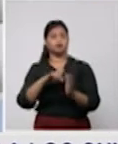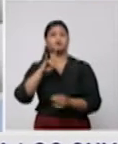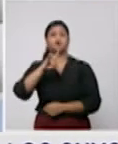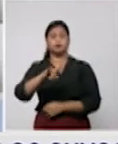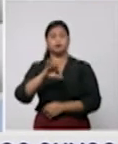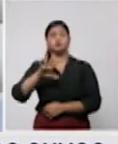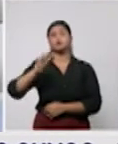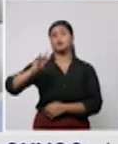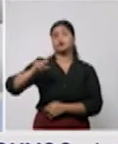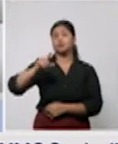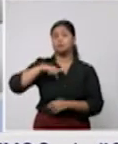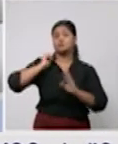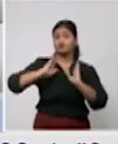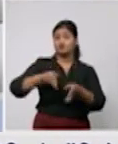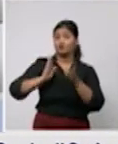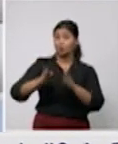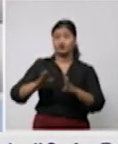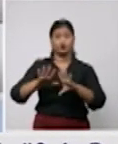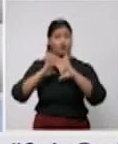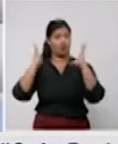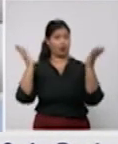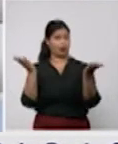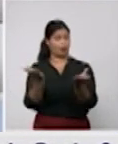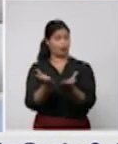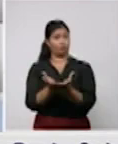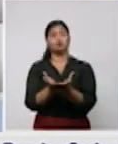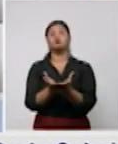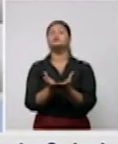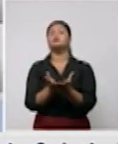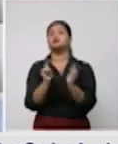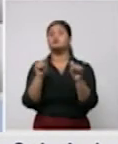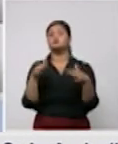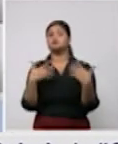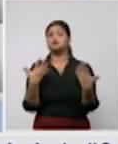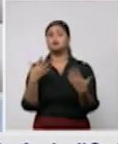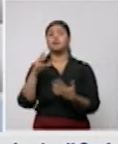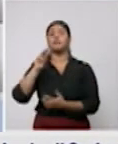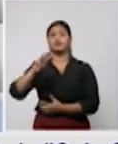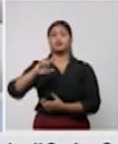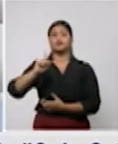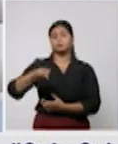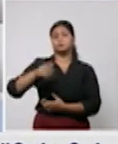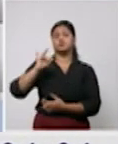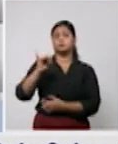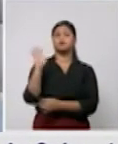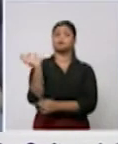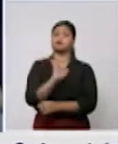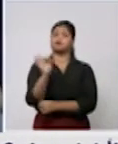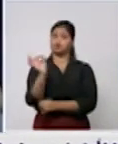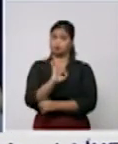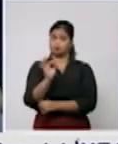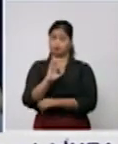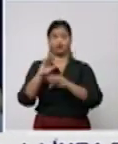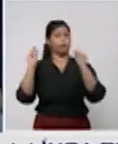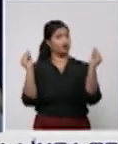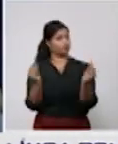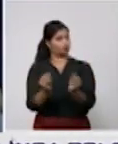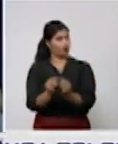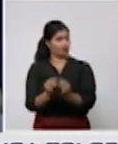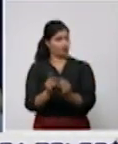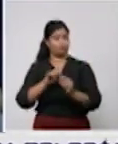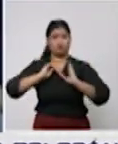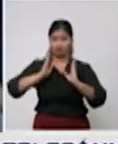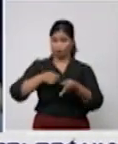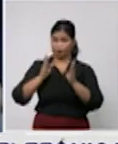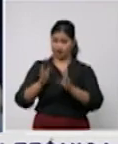726,953 COVID-19 fatalities and a mortality rate of 3.7. The region